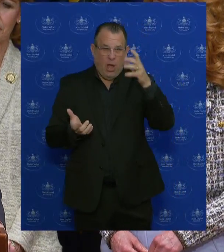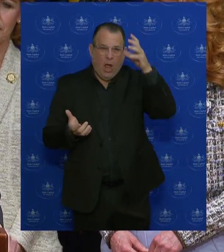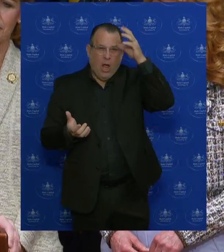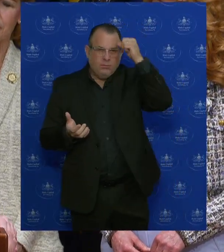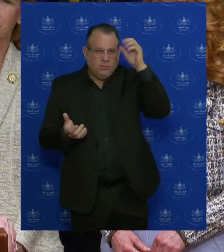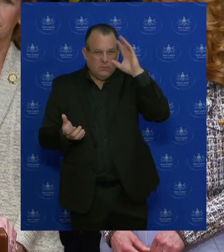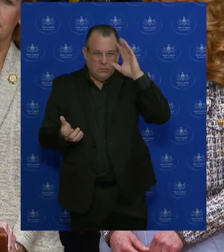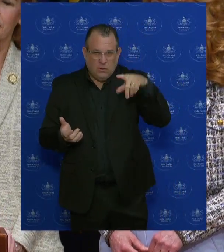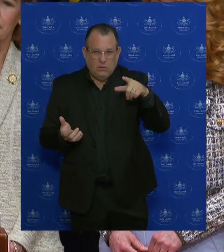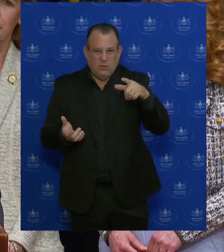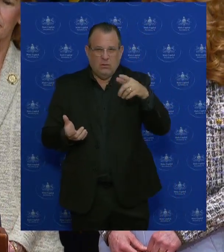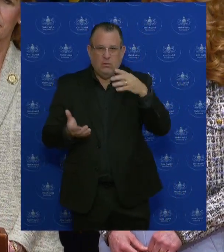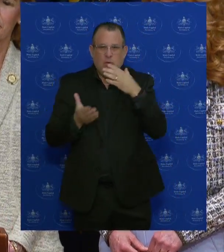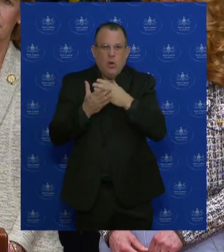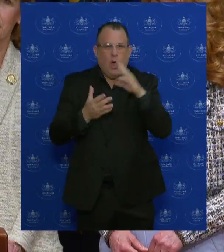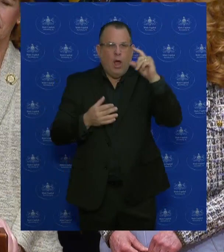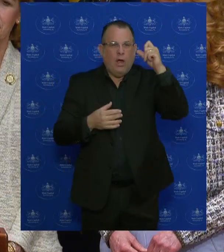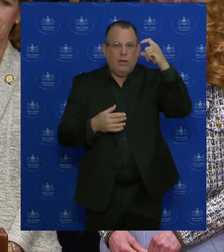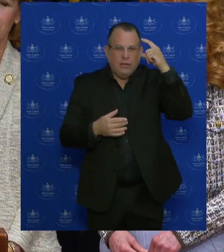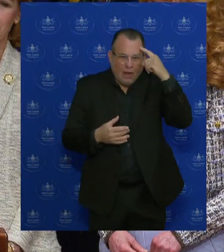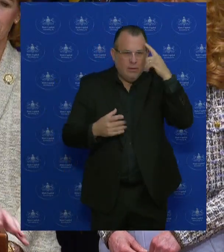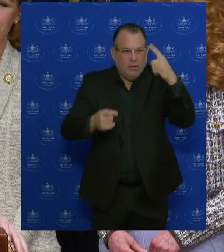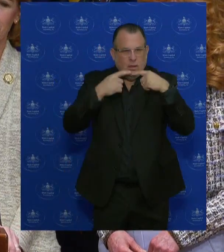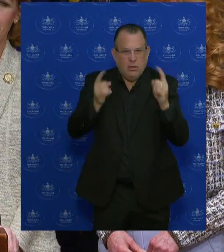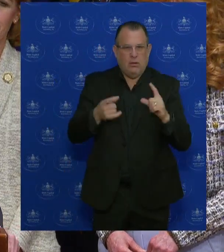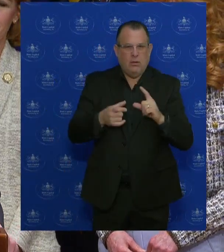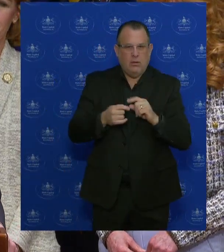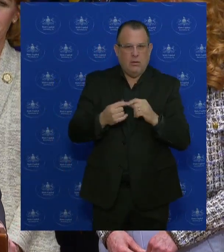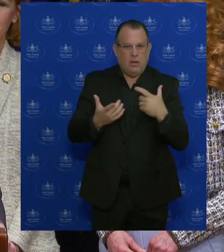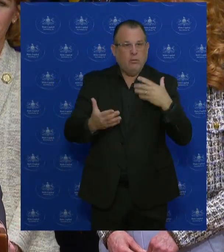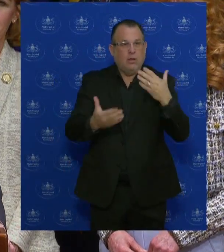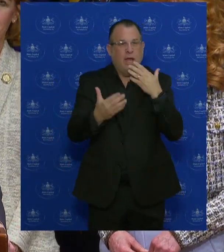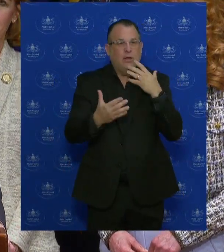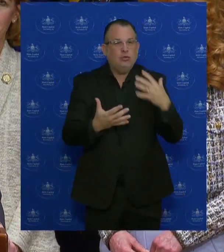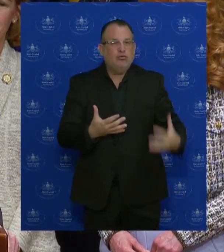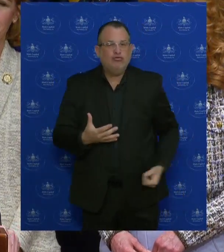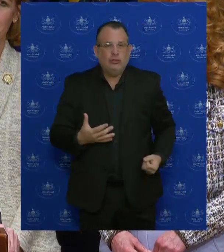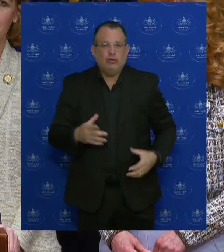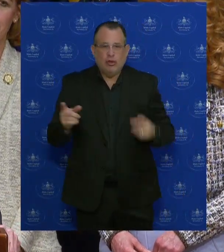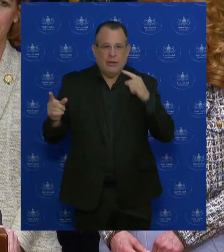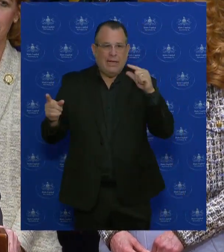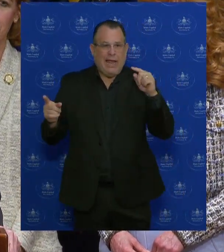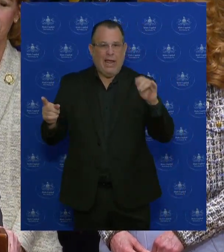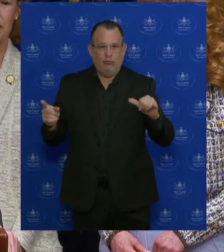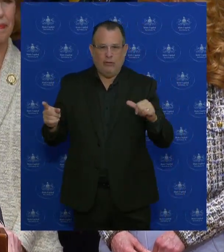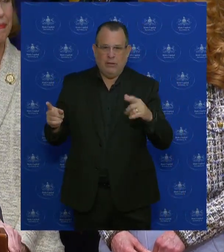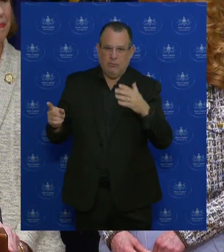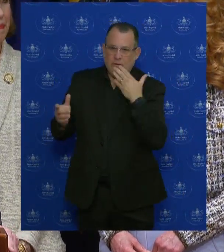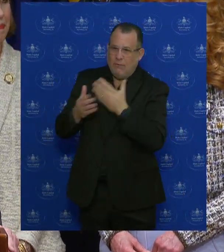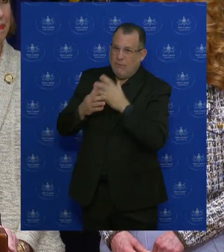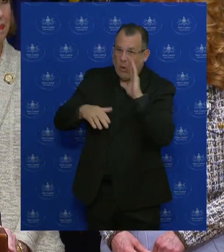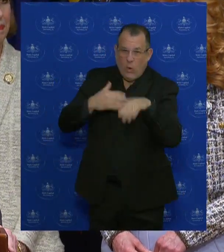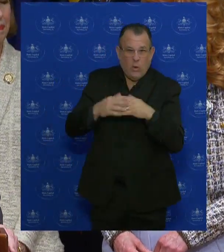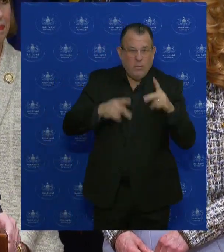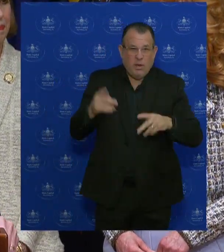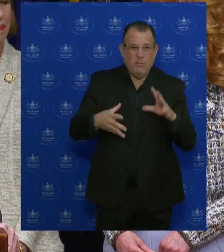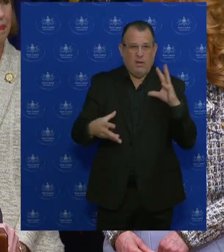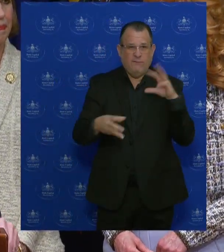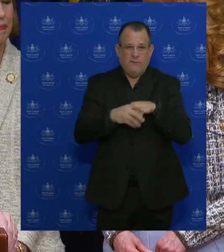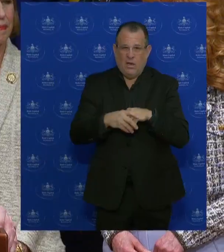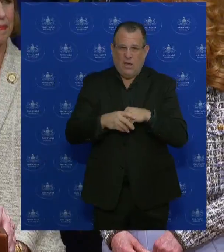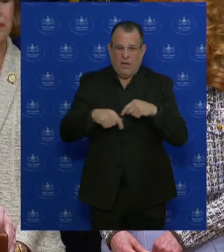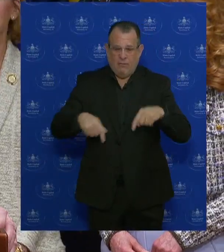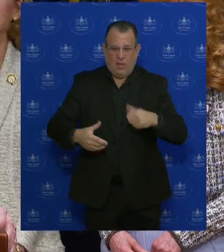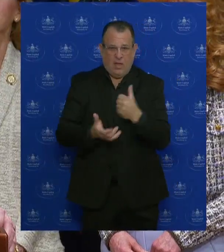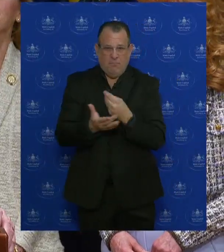story. Thank you, Treasurer Garrity, and thanks to everyone who's involved and helped your efforts return